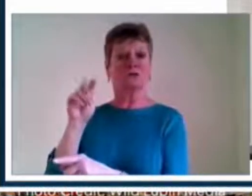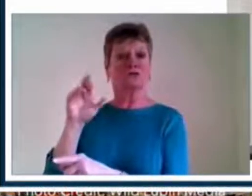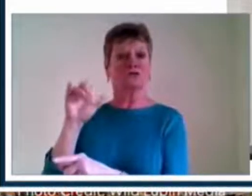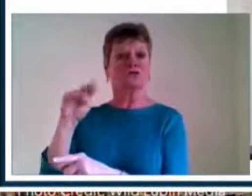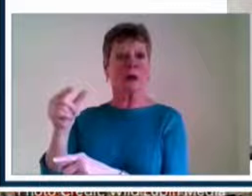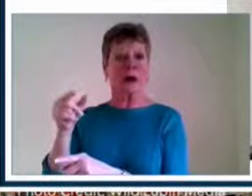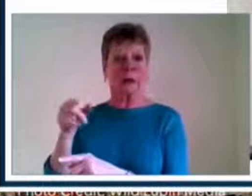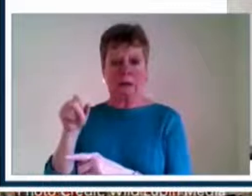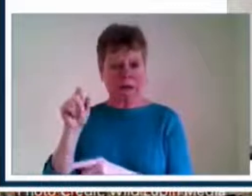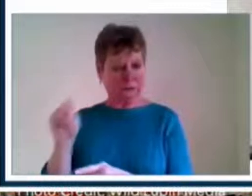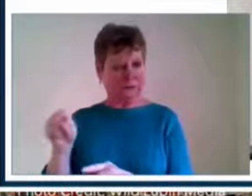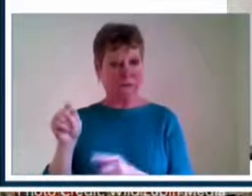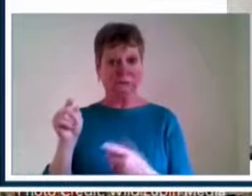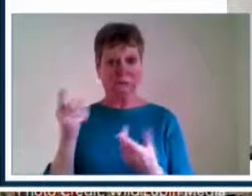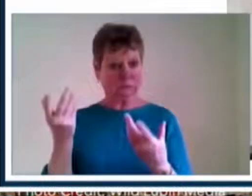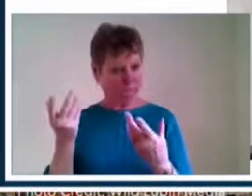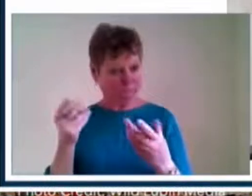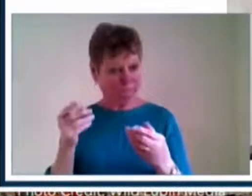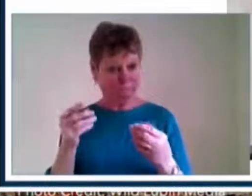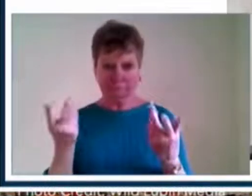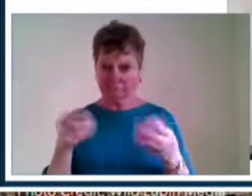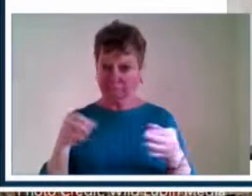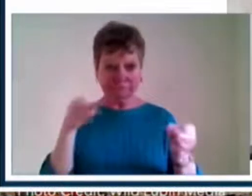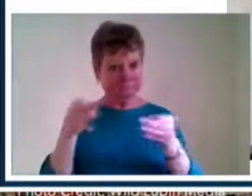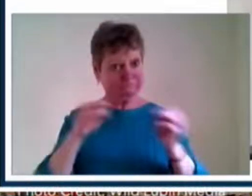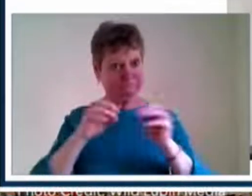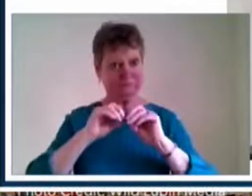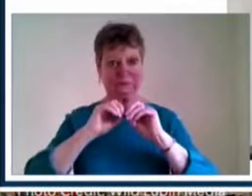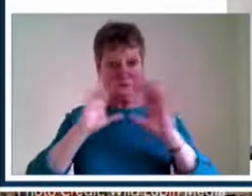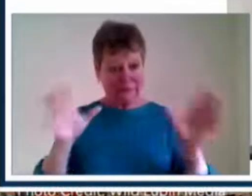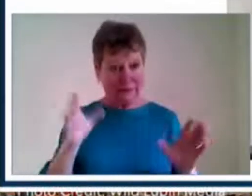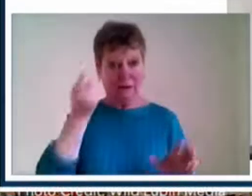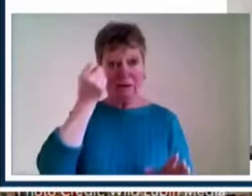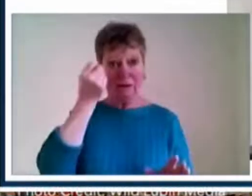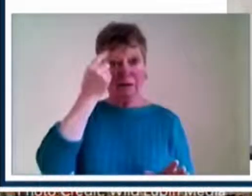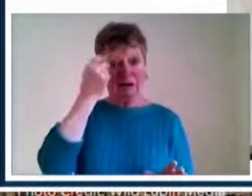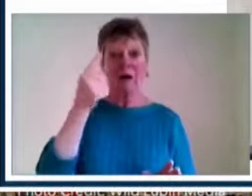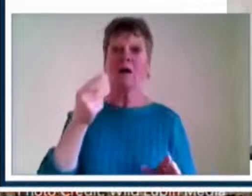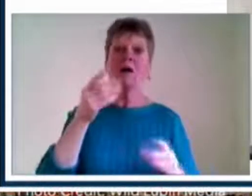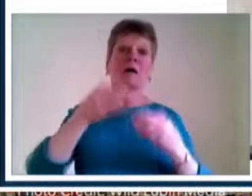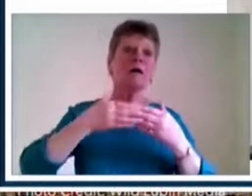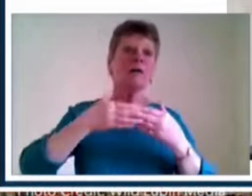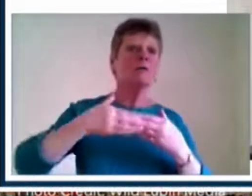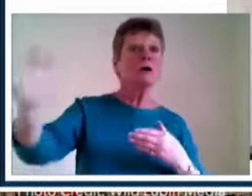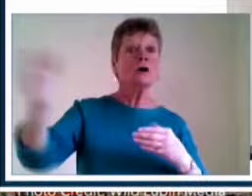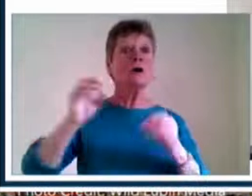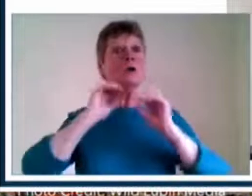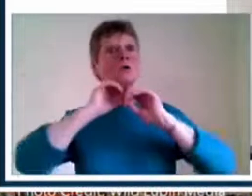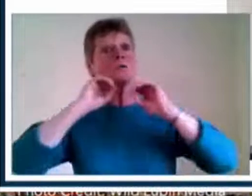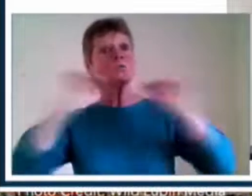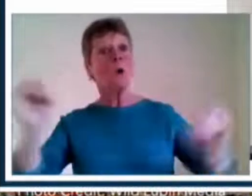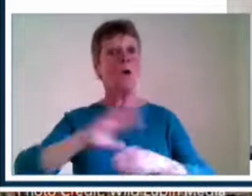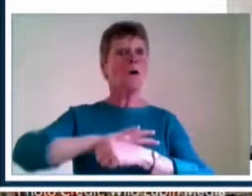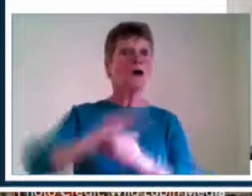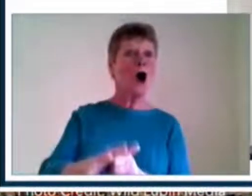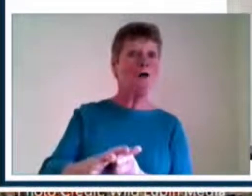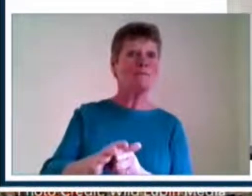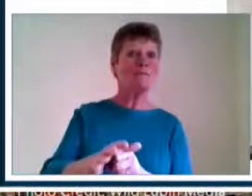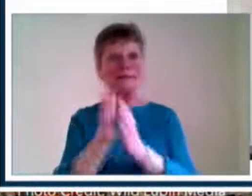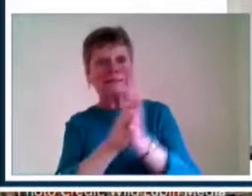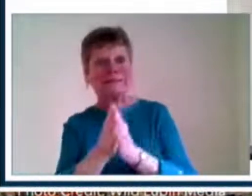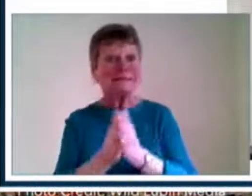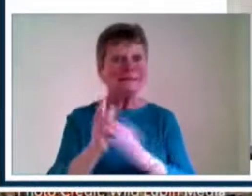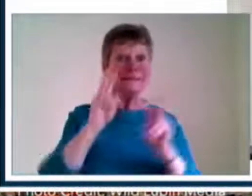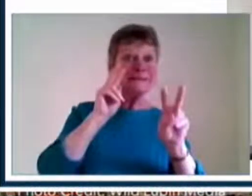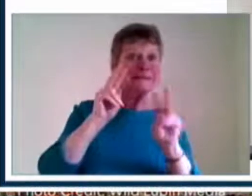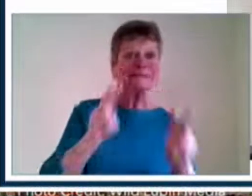that life, for the time being, it won't be COVID-free, which is why it's incredibly important that each of us do what we can to reduce